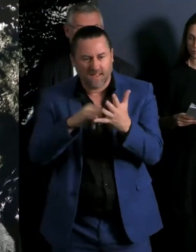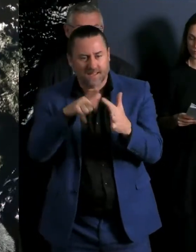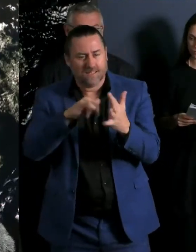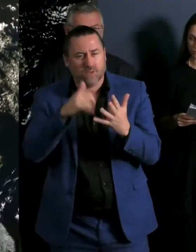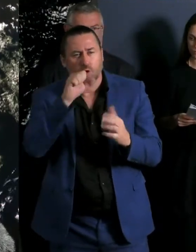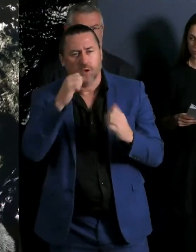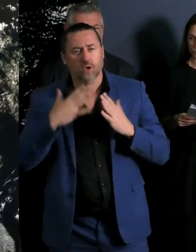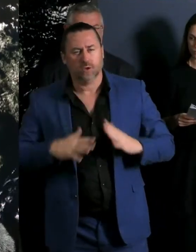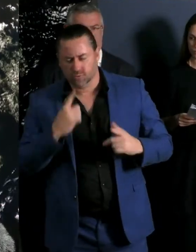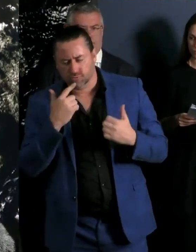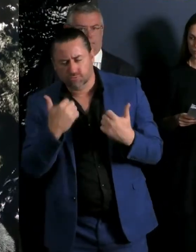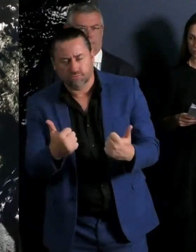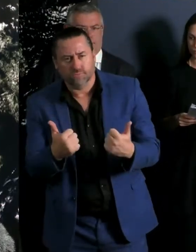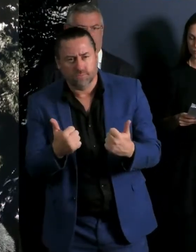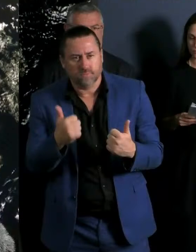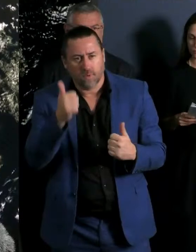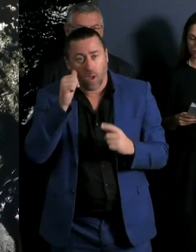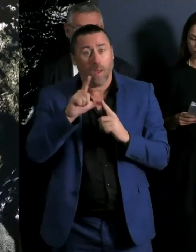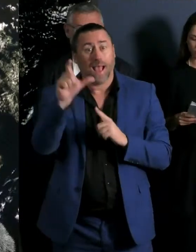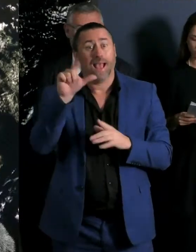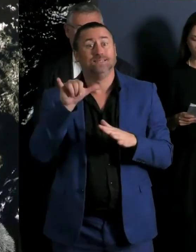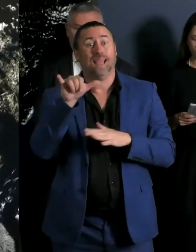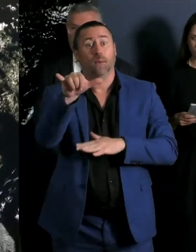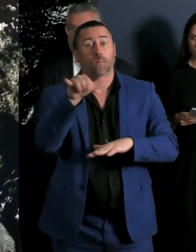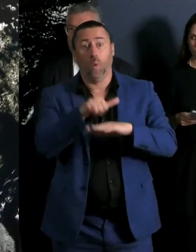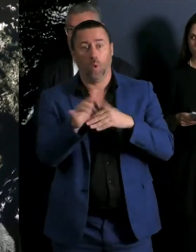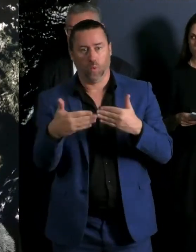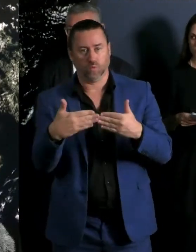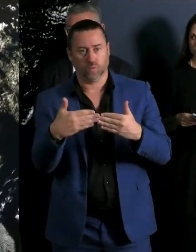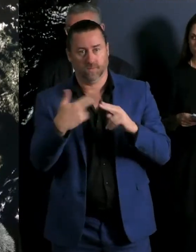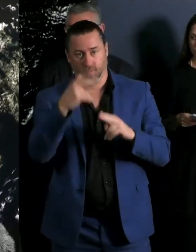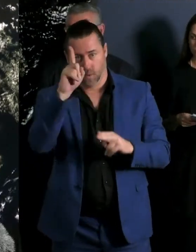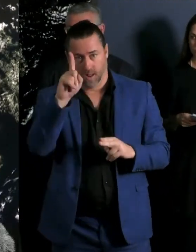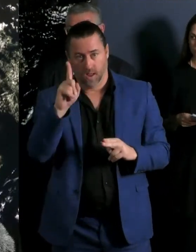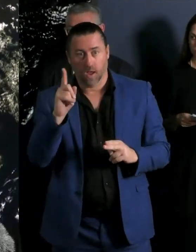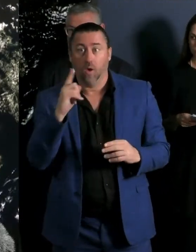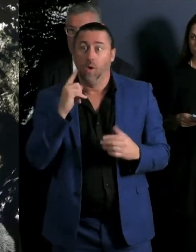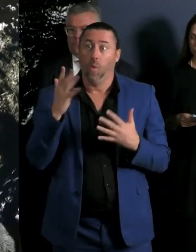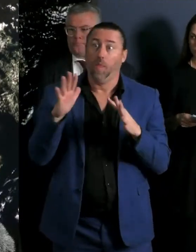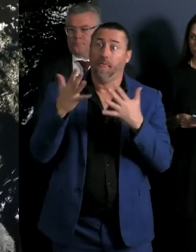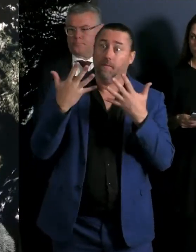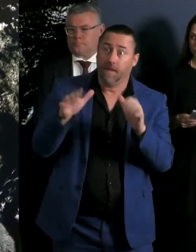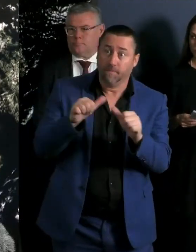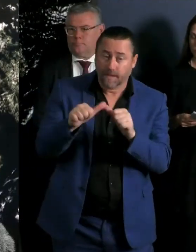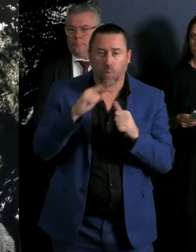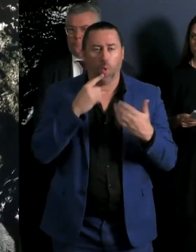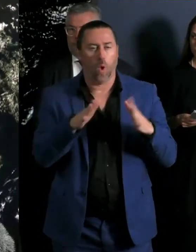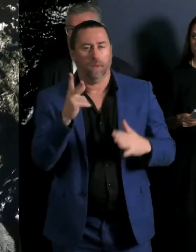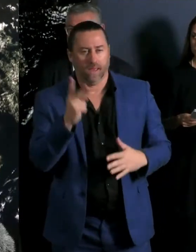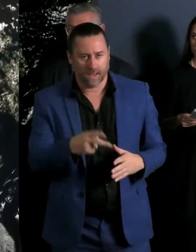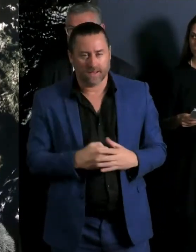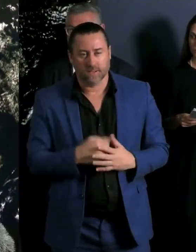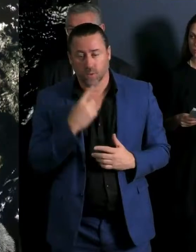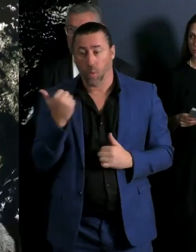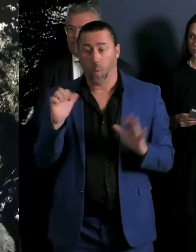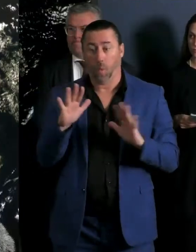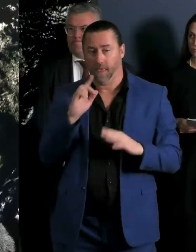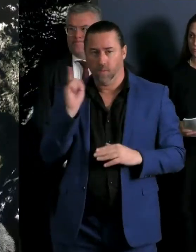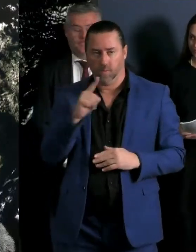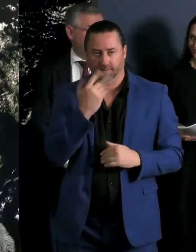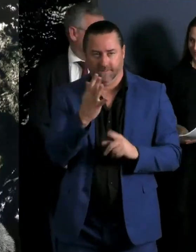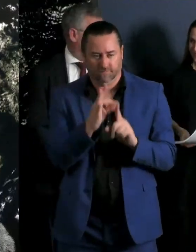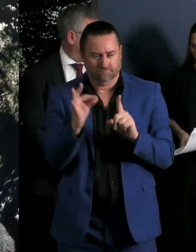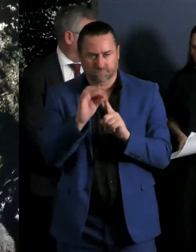with that effort. The Cairns airport is closed and will remain closed during this event. I will go to the Bureau for the weather